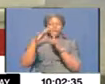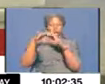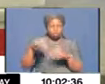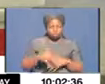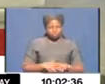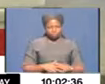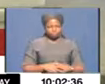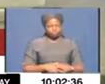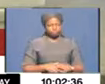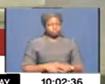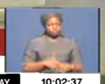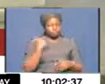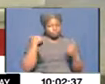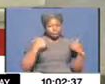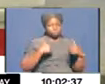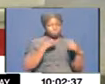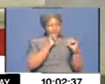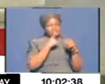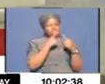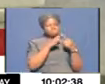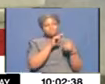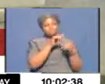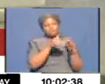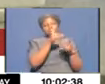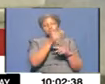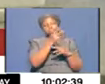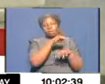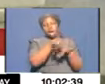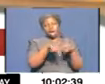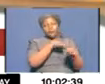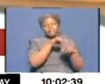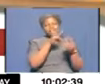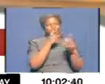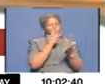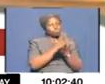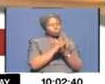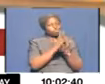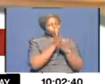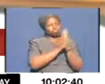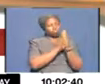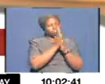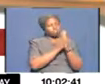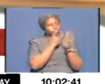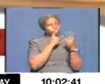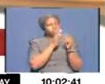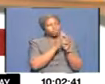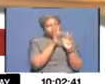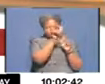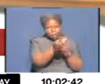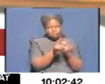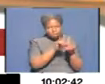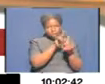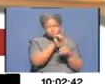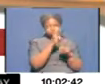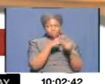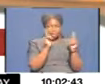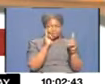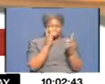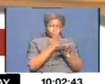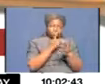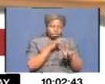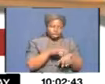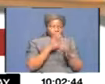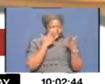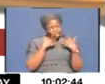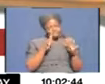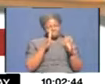talk to you for the next 2 hours. It's so interesting speaking to a great legend like you, but we've run out of time. It's been